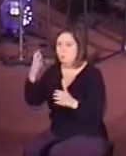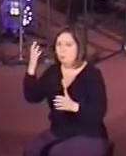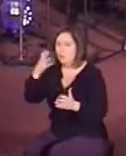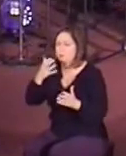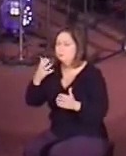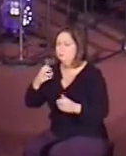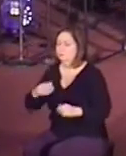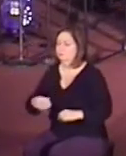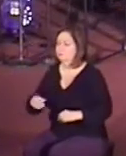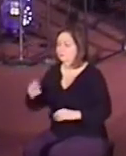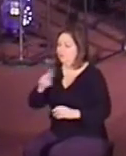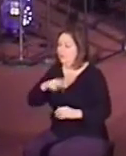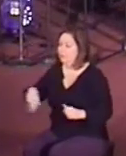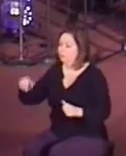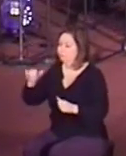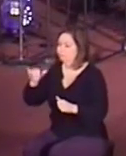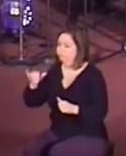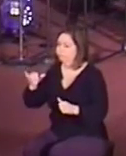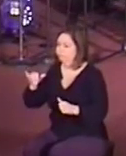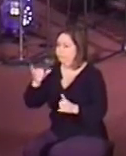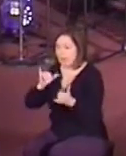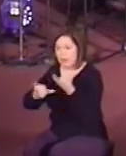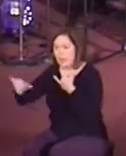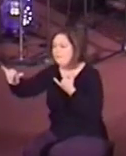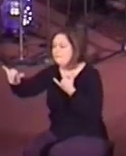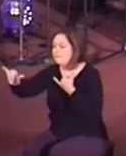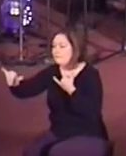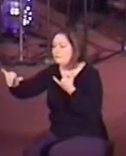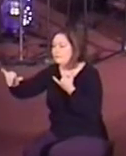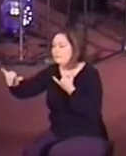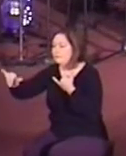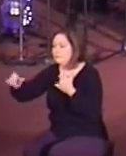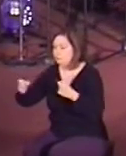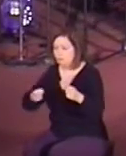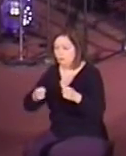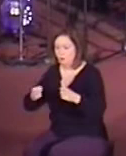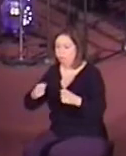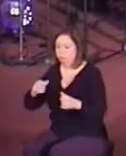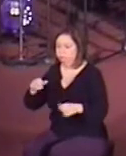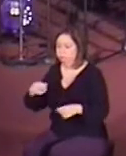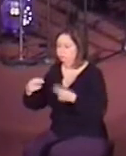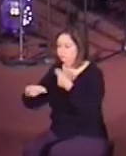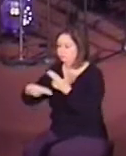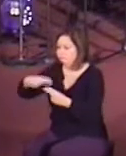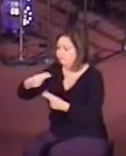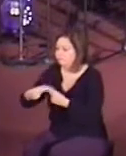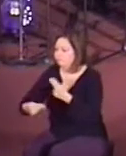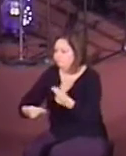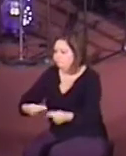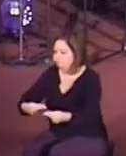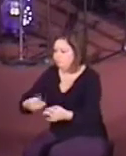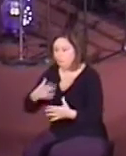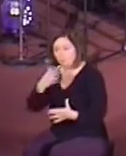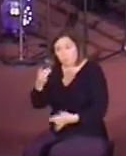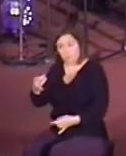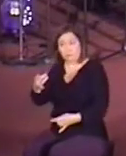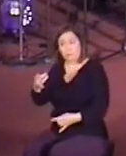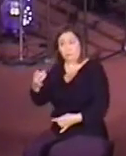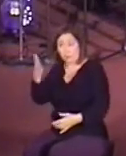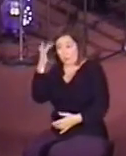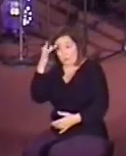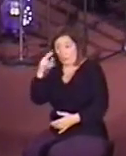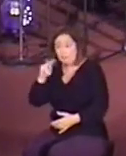kingdom is an everlasting kingdom, and his dominion is from generation to generation. This is so interesting,